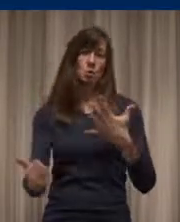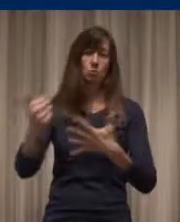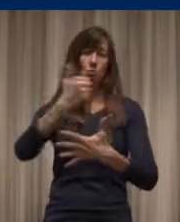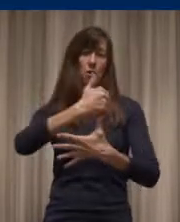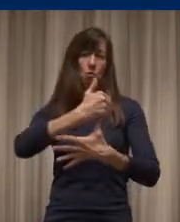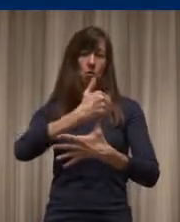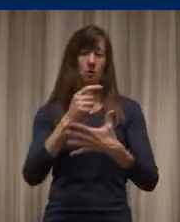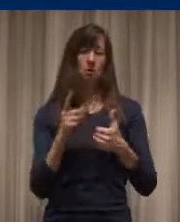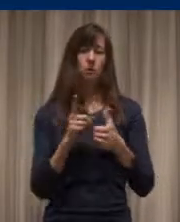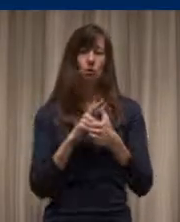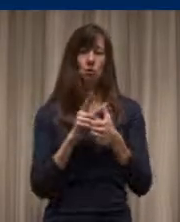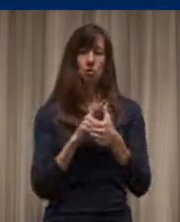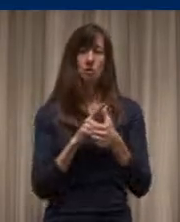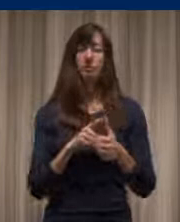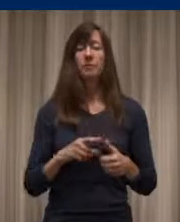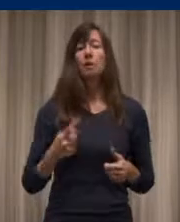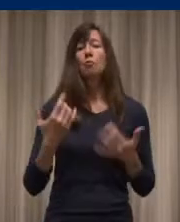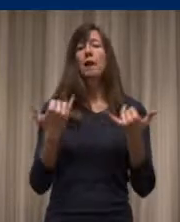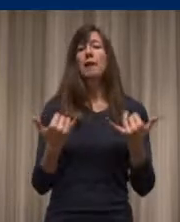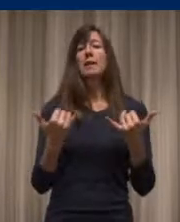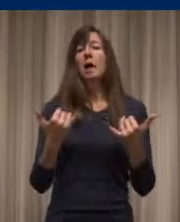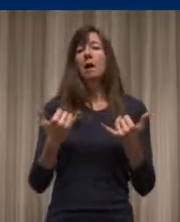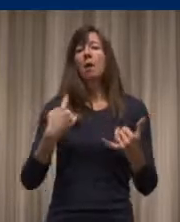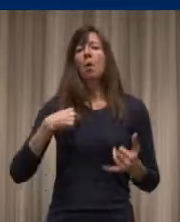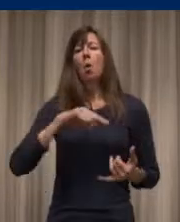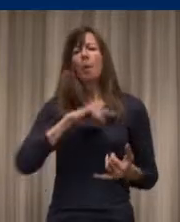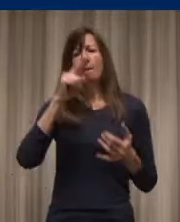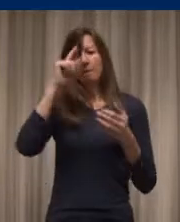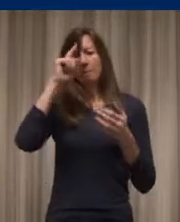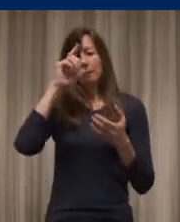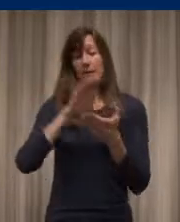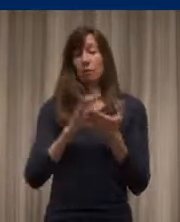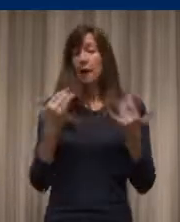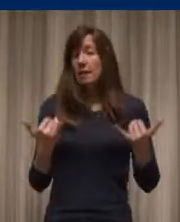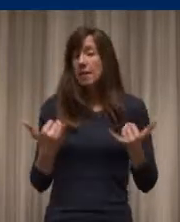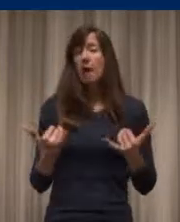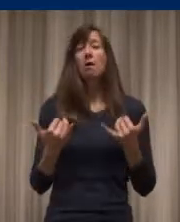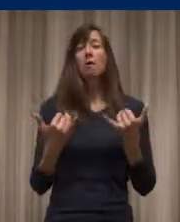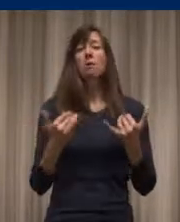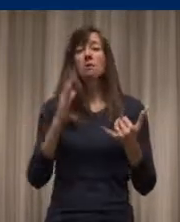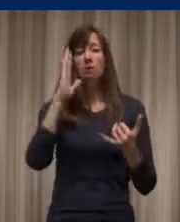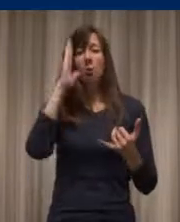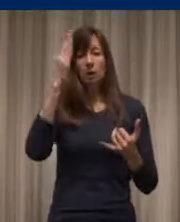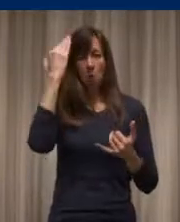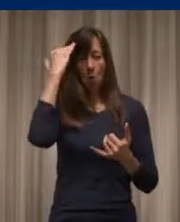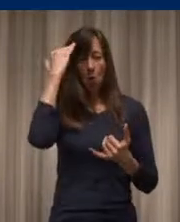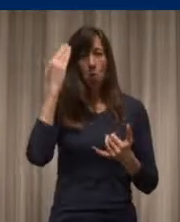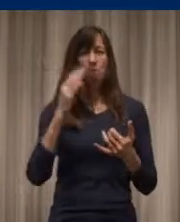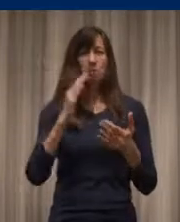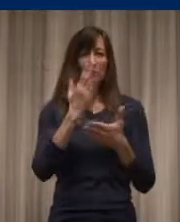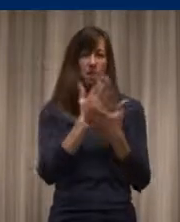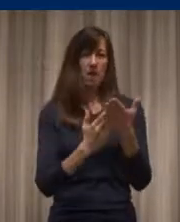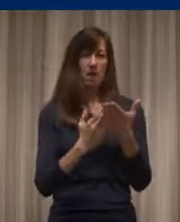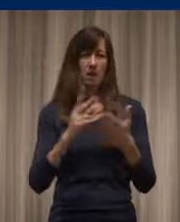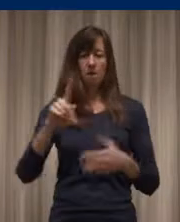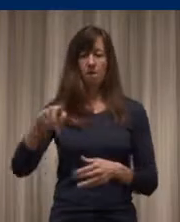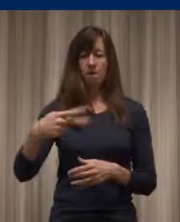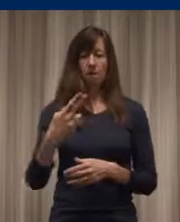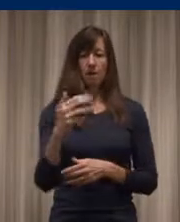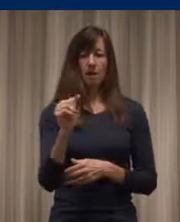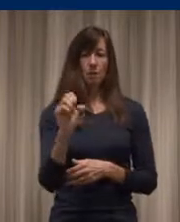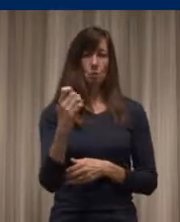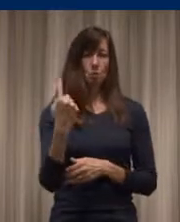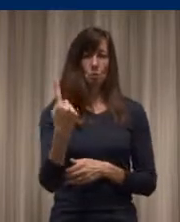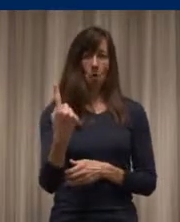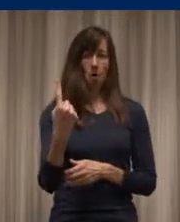and anticipate being in phase 1 through at least the rest of January, focused on healthcare workers,